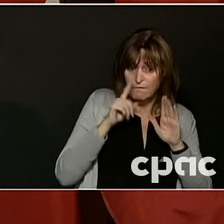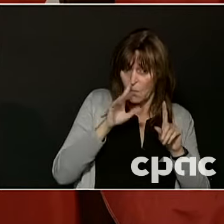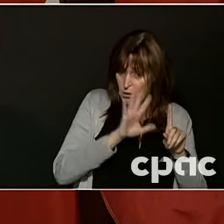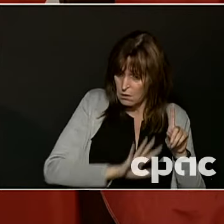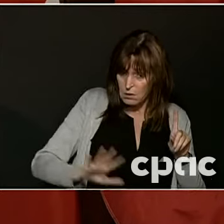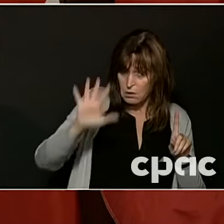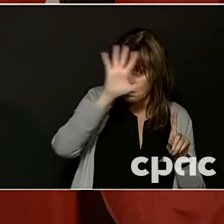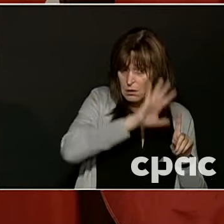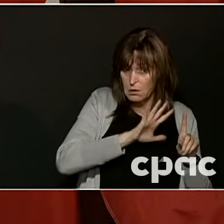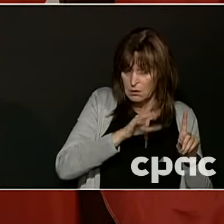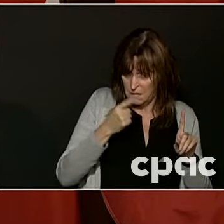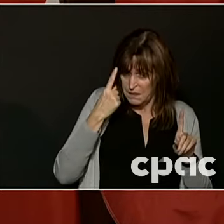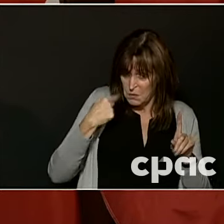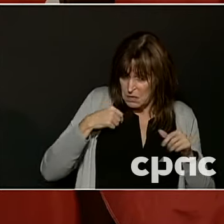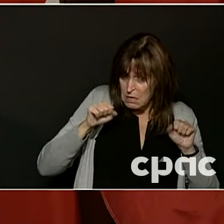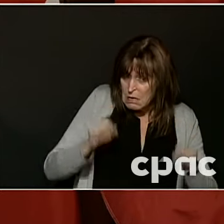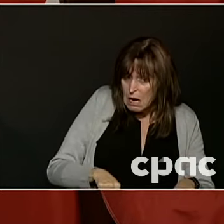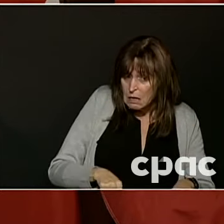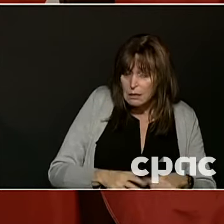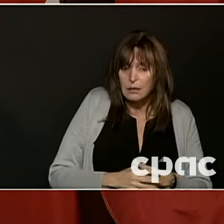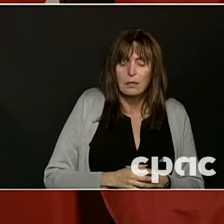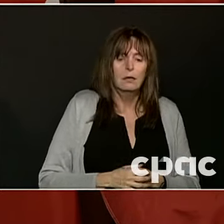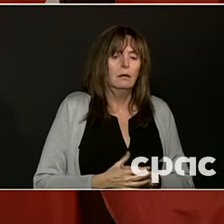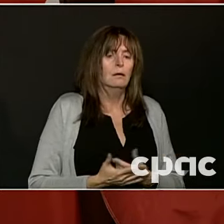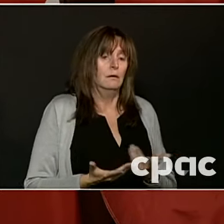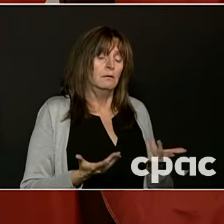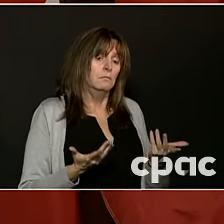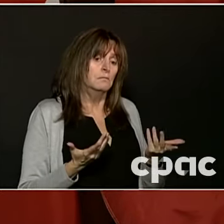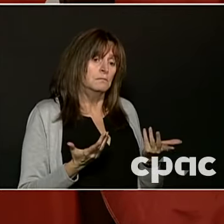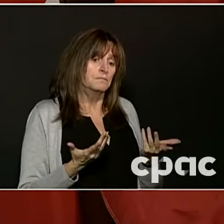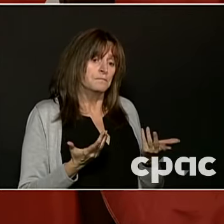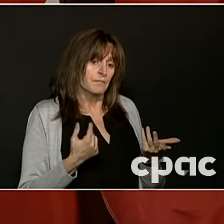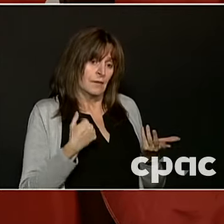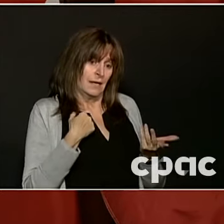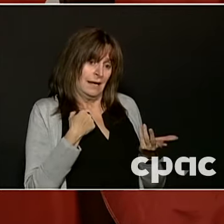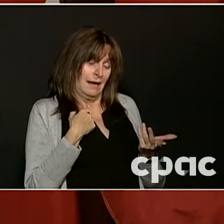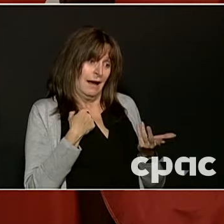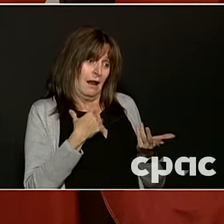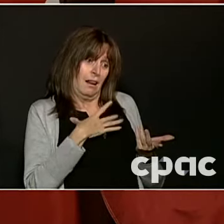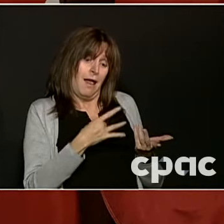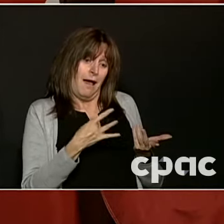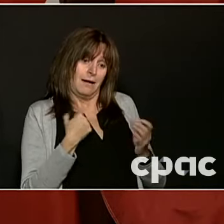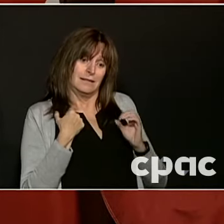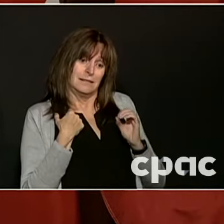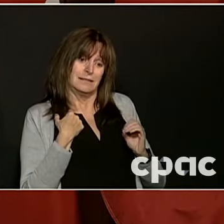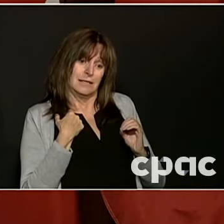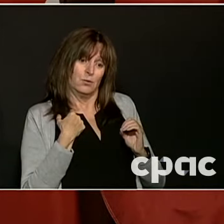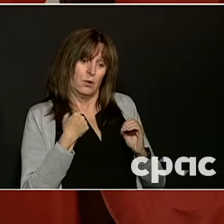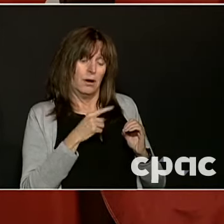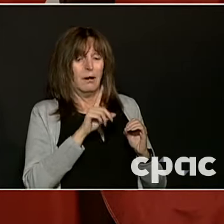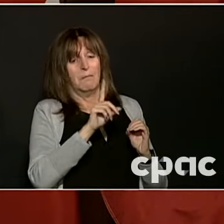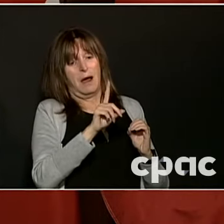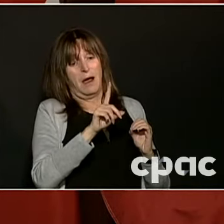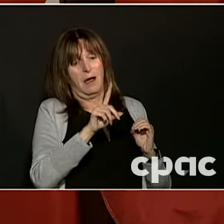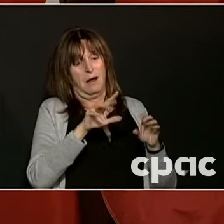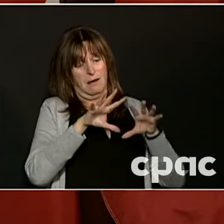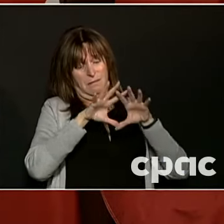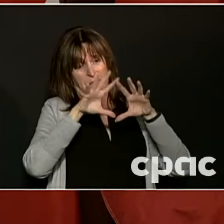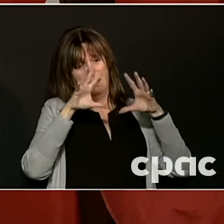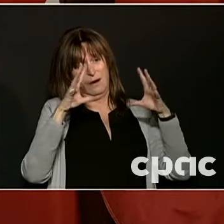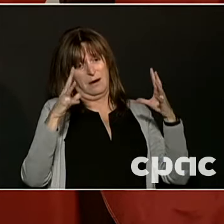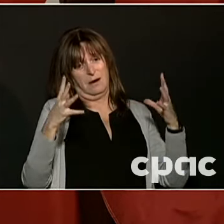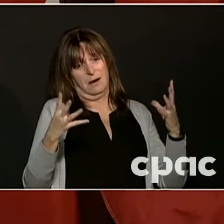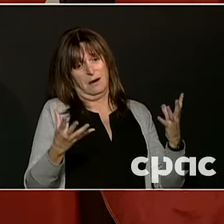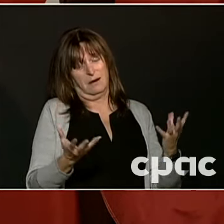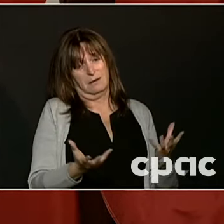Well, yeah, we'd like 0 cases, but it is a global pandemic. And if you're on an island somewhere you can isolate and keep